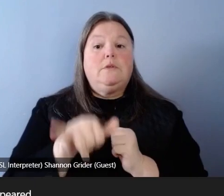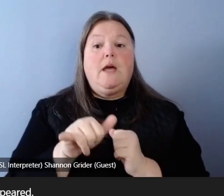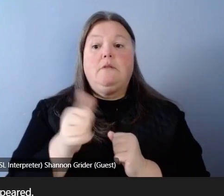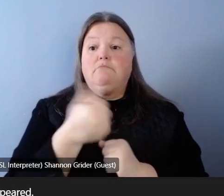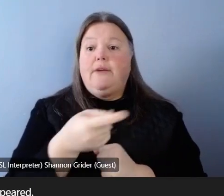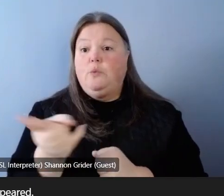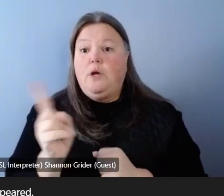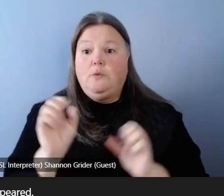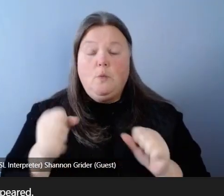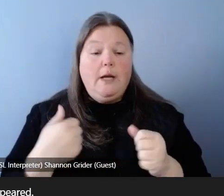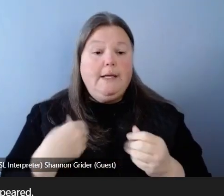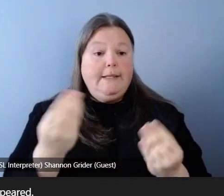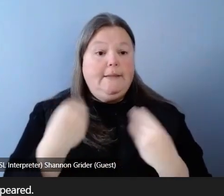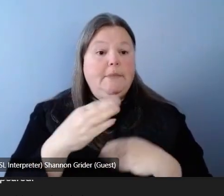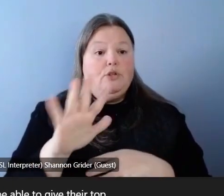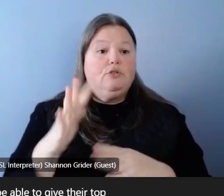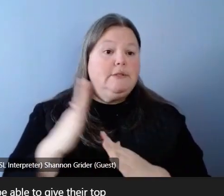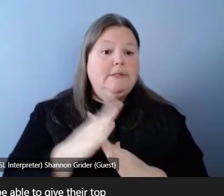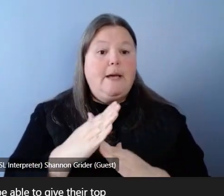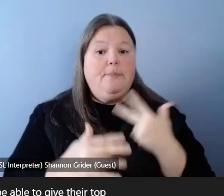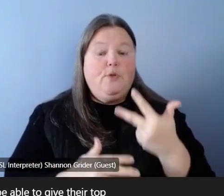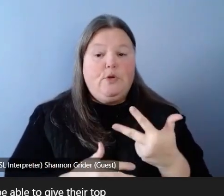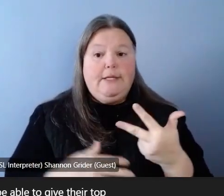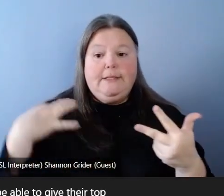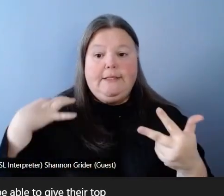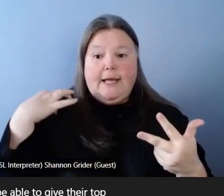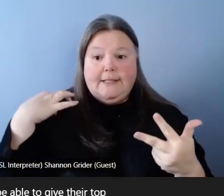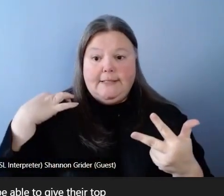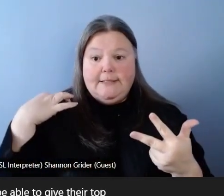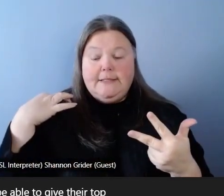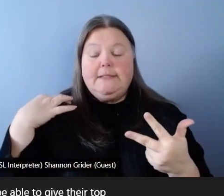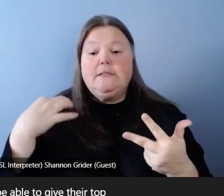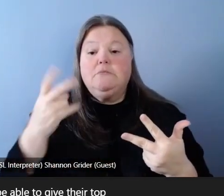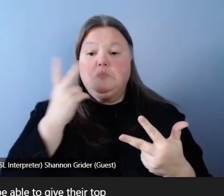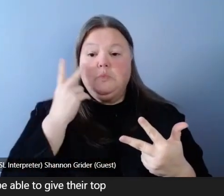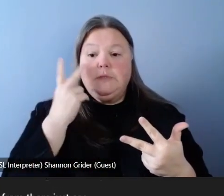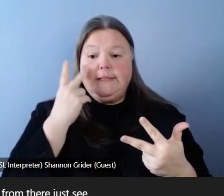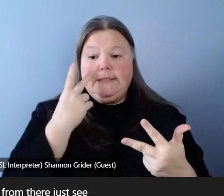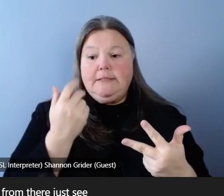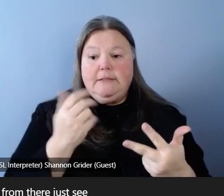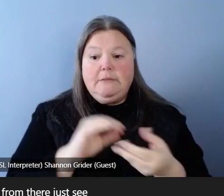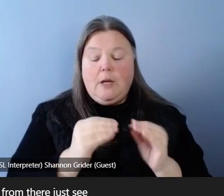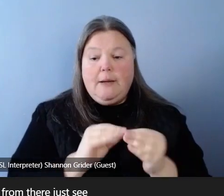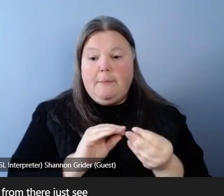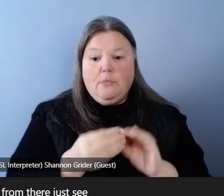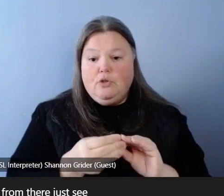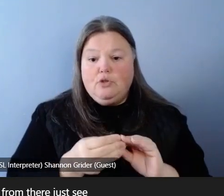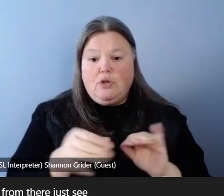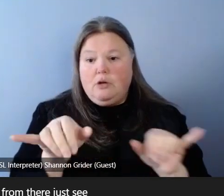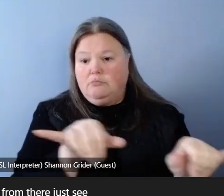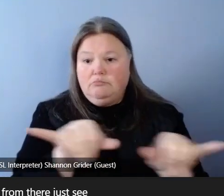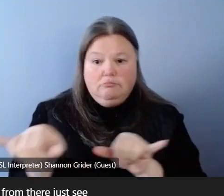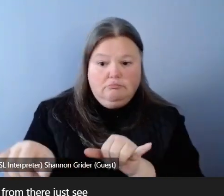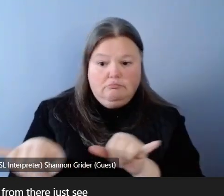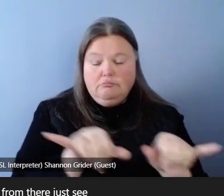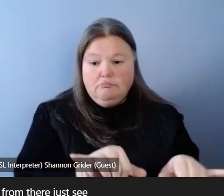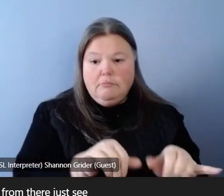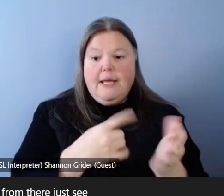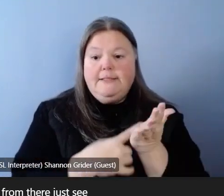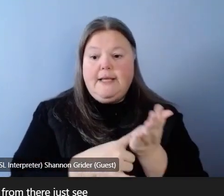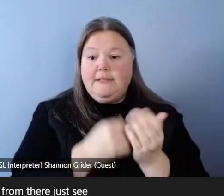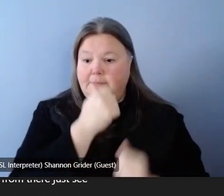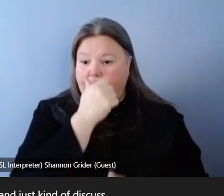able to give their top 3 candidates, and then we can go from there, just see what kind of numbers are consistent and just kind of discuss